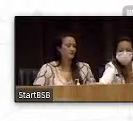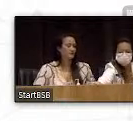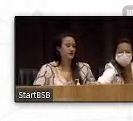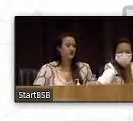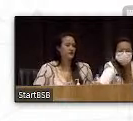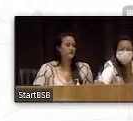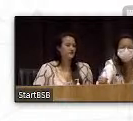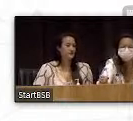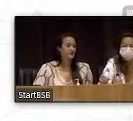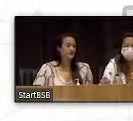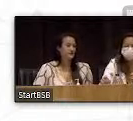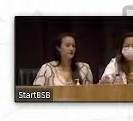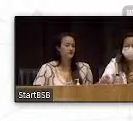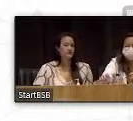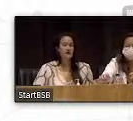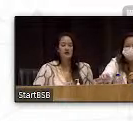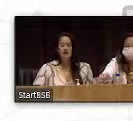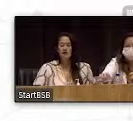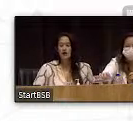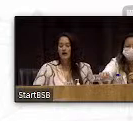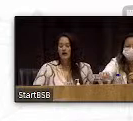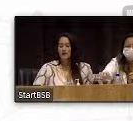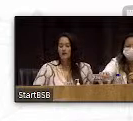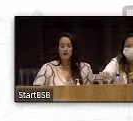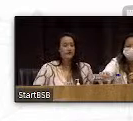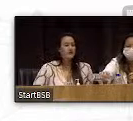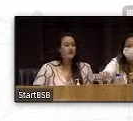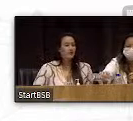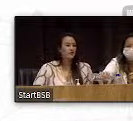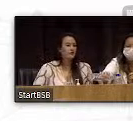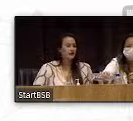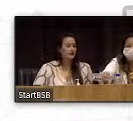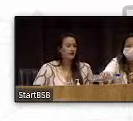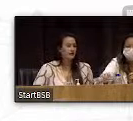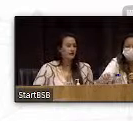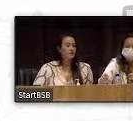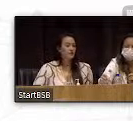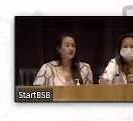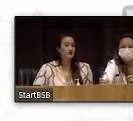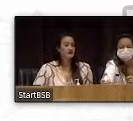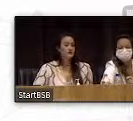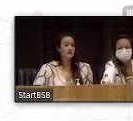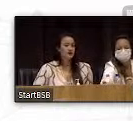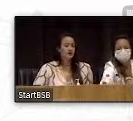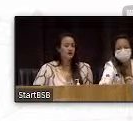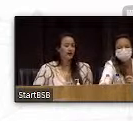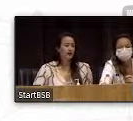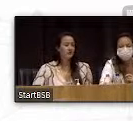2021, which was our most expressive rate, there were 88